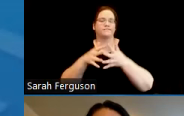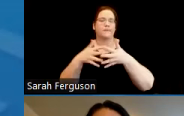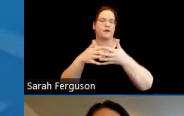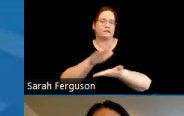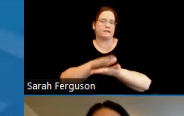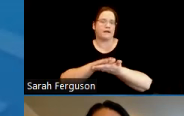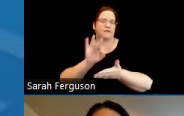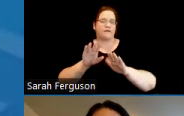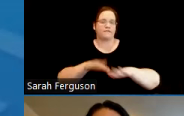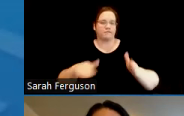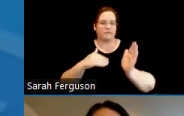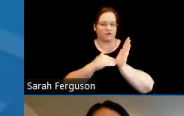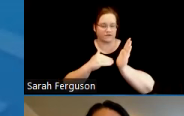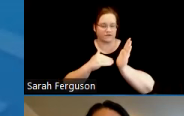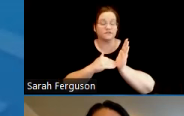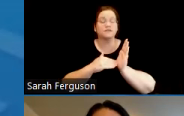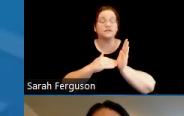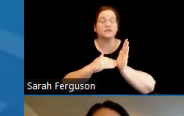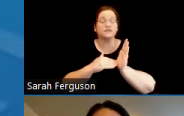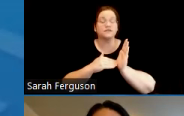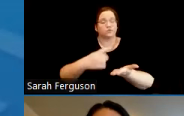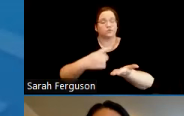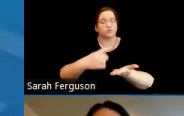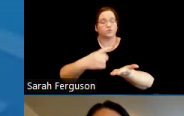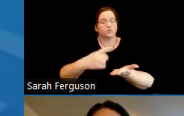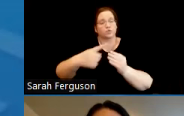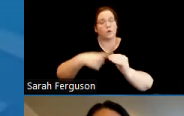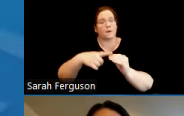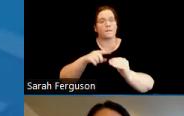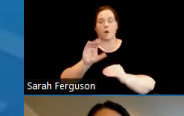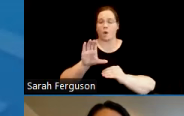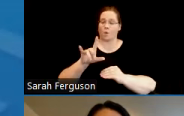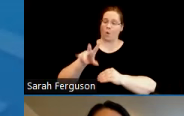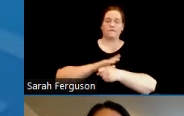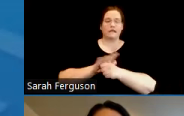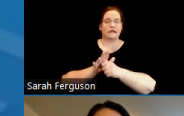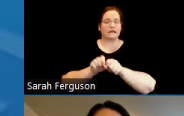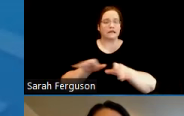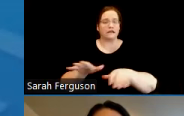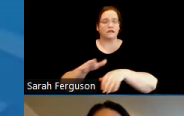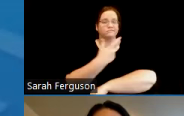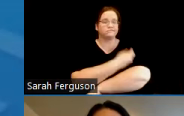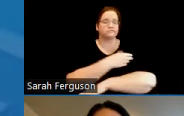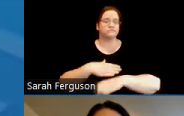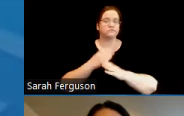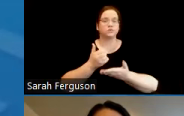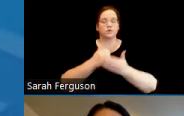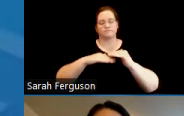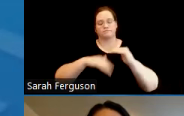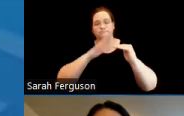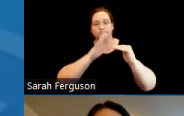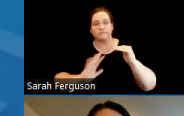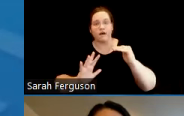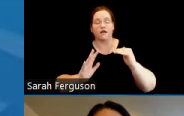And we are here tonight to talk about the COVID-19 vaccine for children under the age of 5. We know that parents